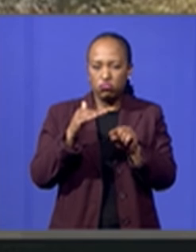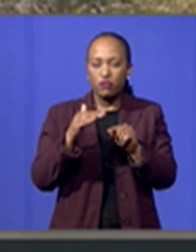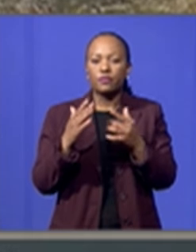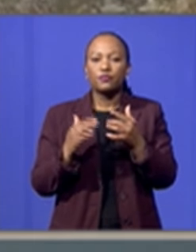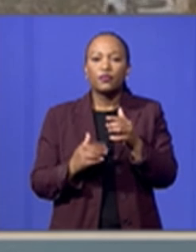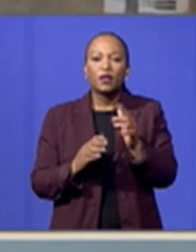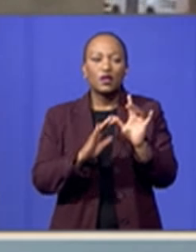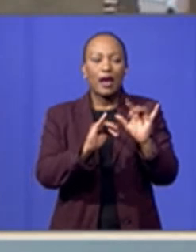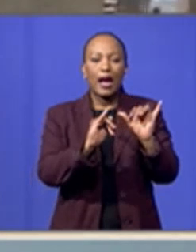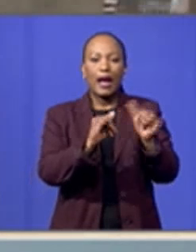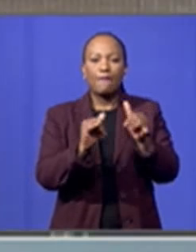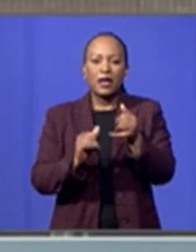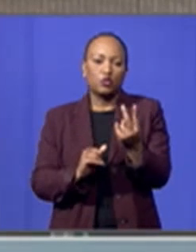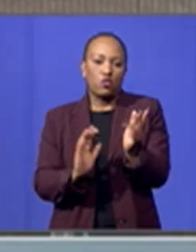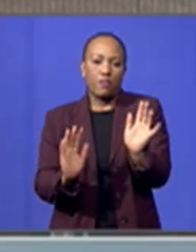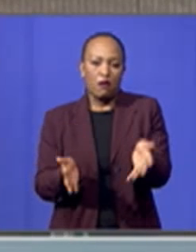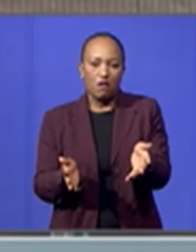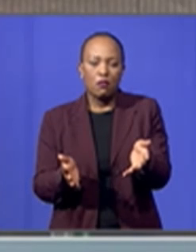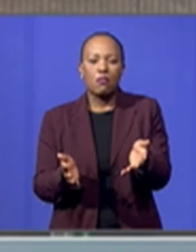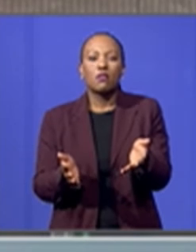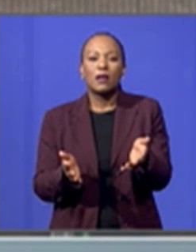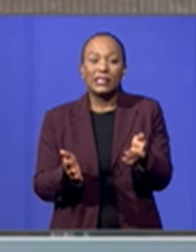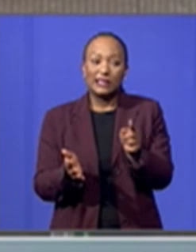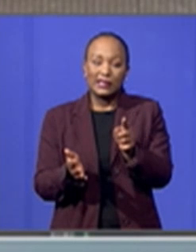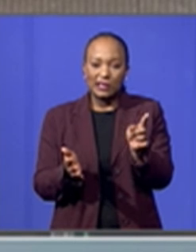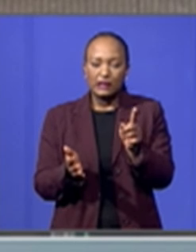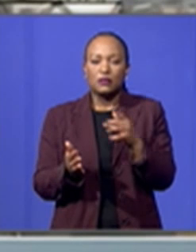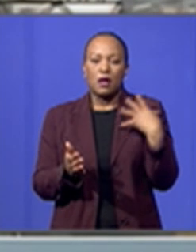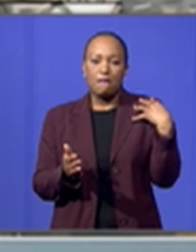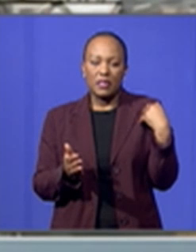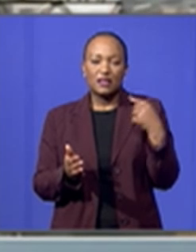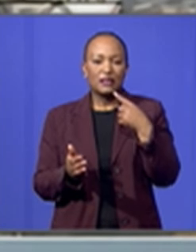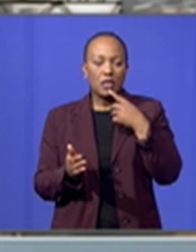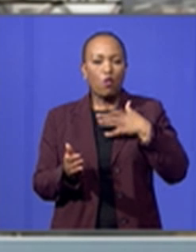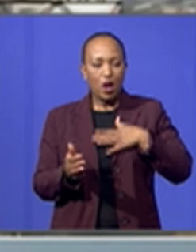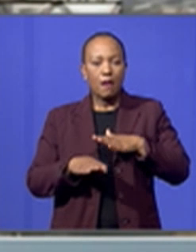two smelting companies. But the minister said they want to expand this